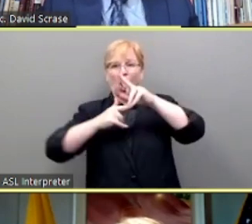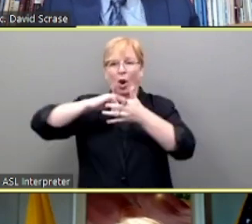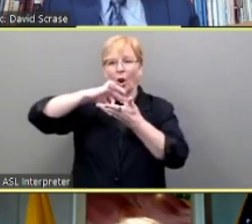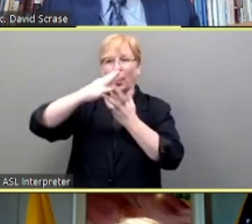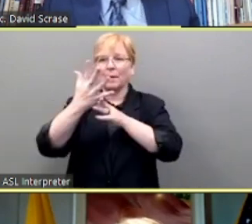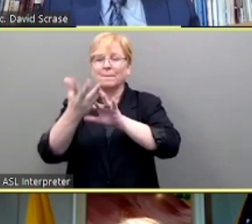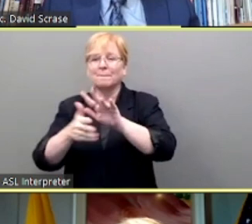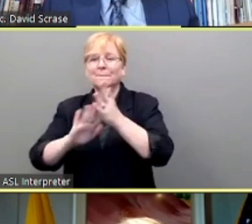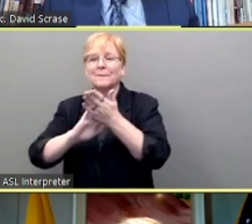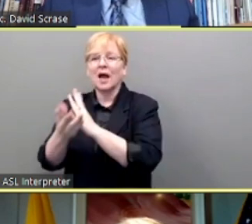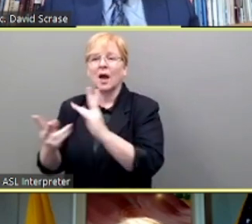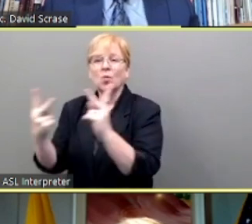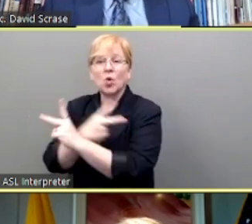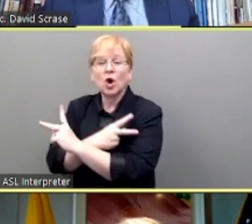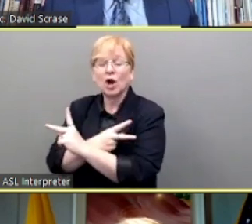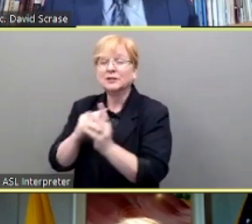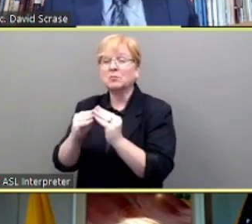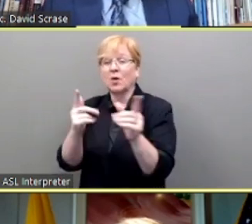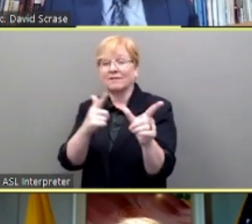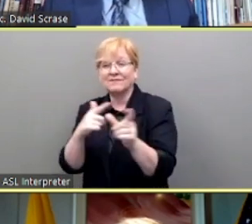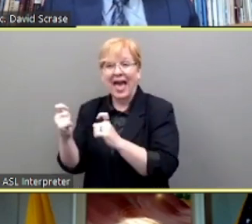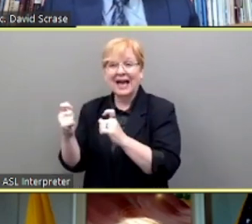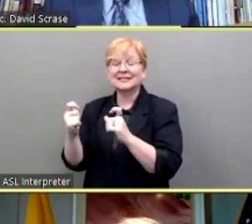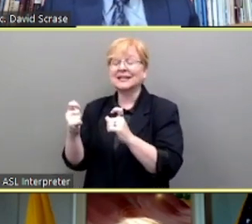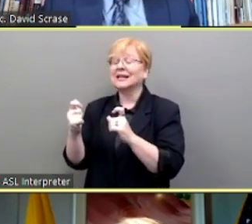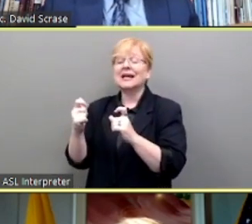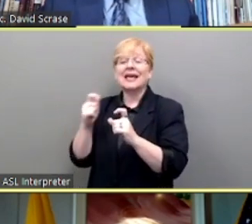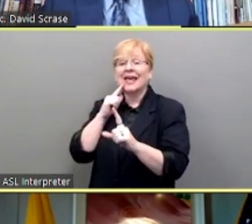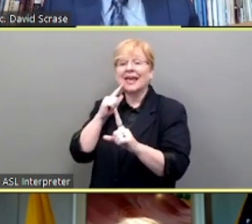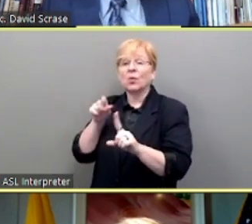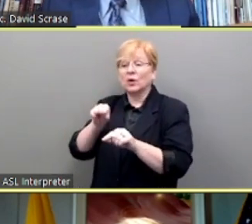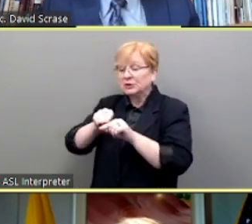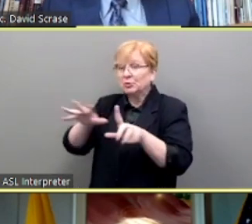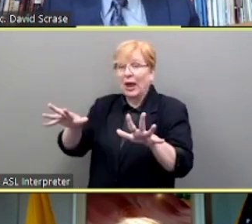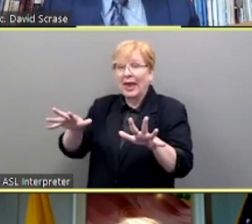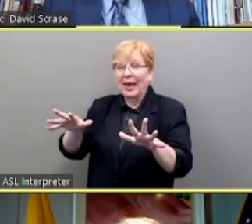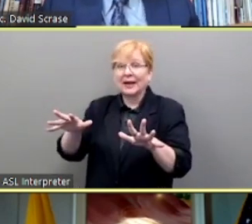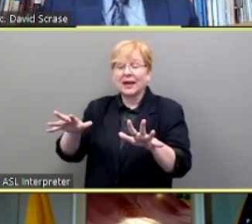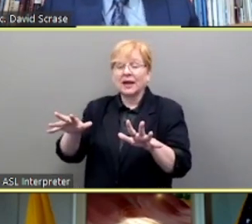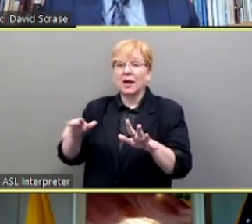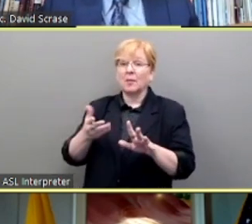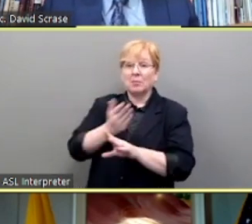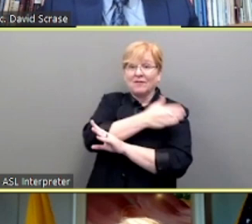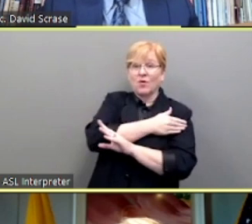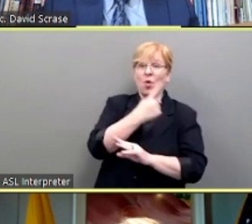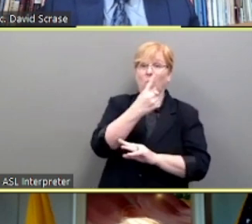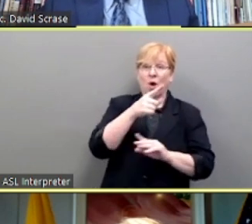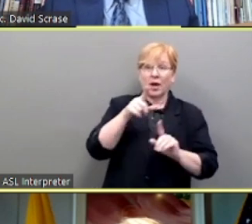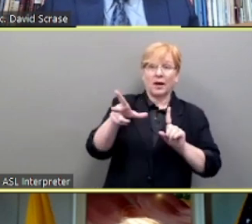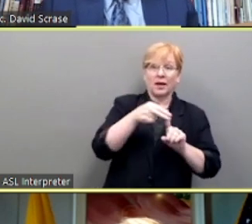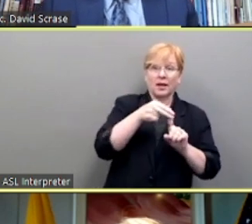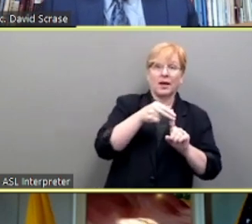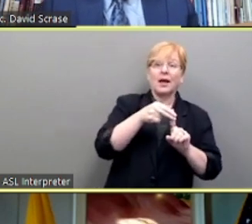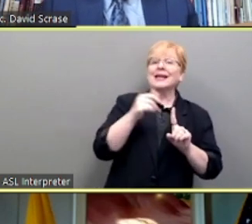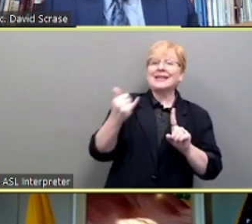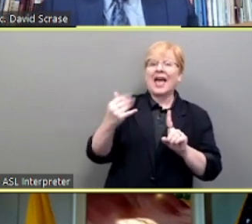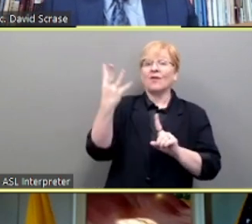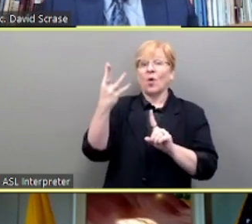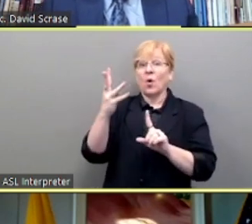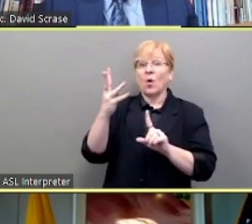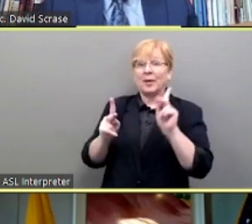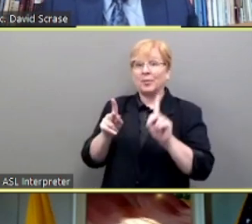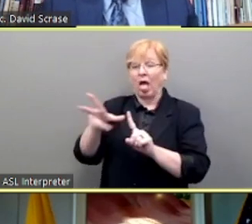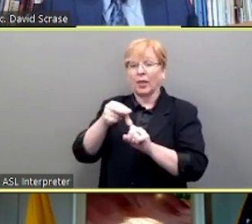4 times as many people. Please get tested. Please get treatment if you're positive. And I think everyone should